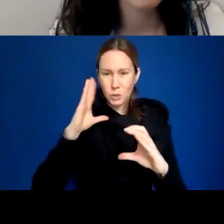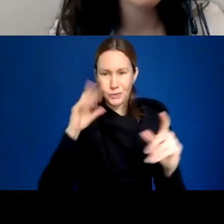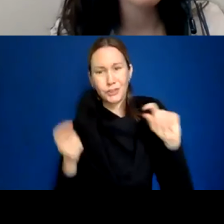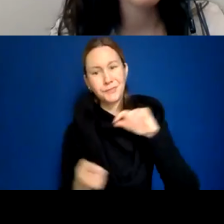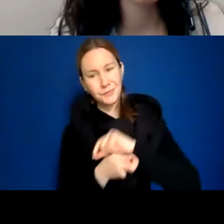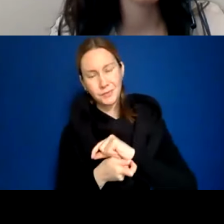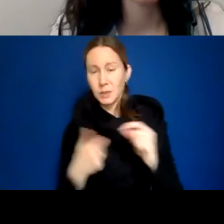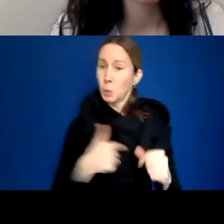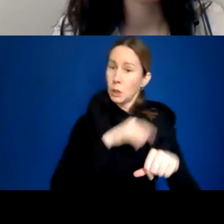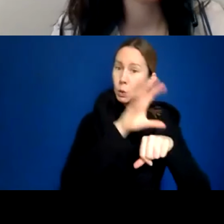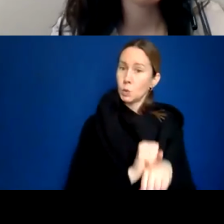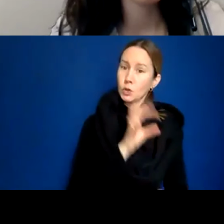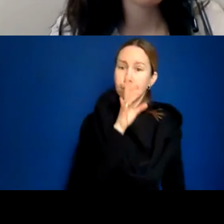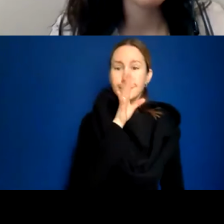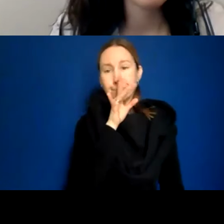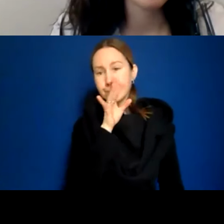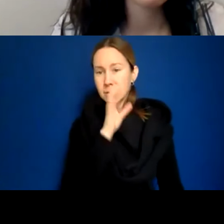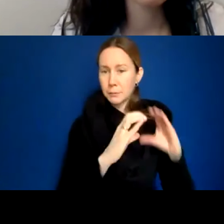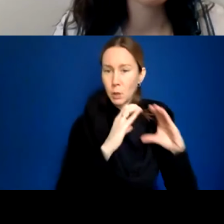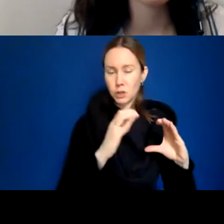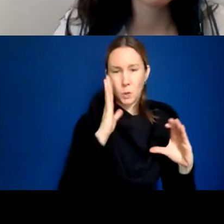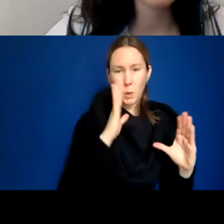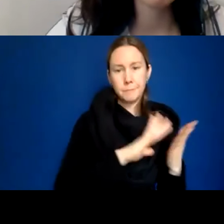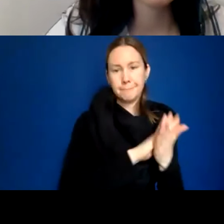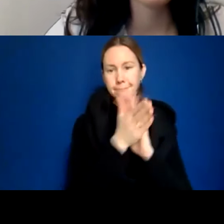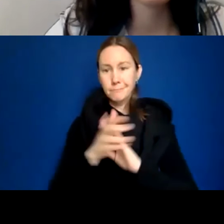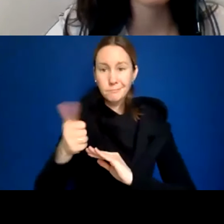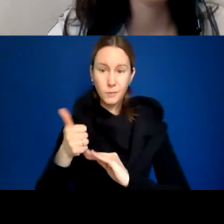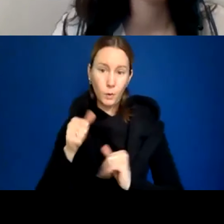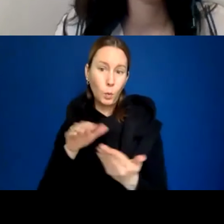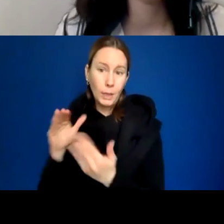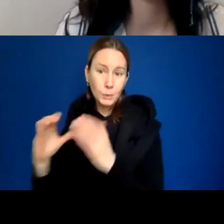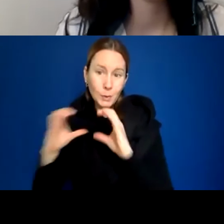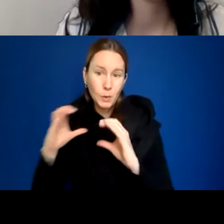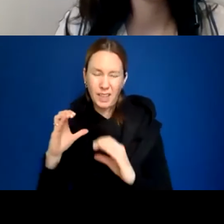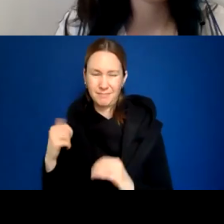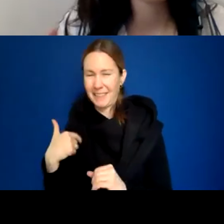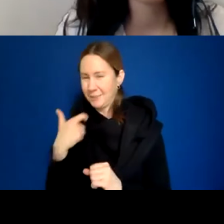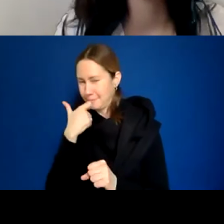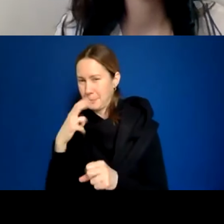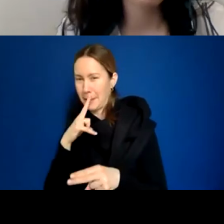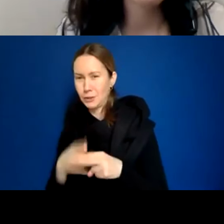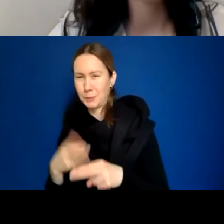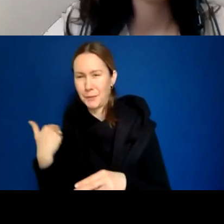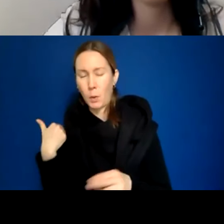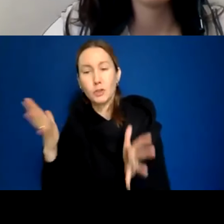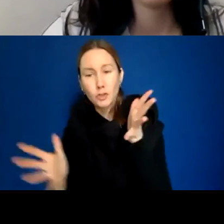we're used to other modes of communicating, like the ones that I mentioned earlier, you know, using gestures or drawing